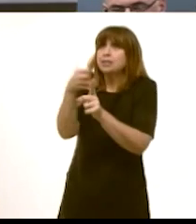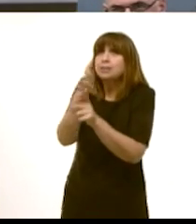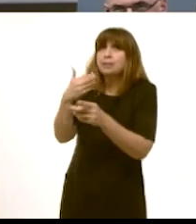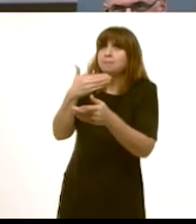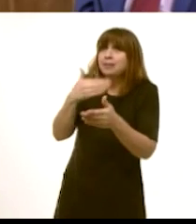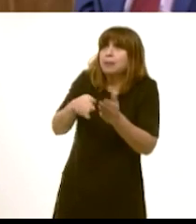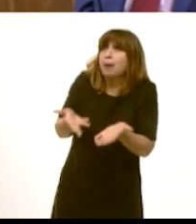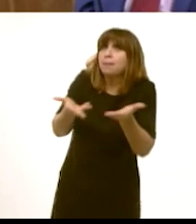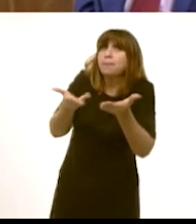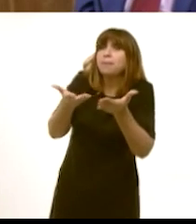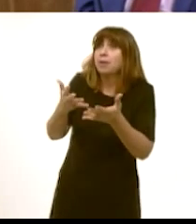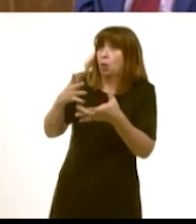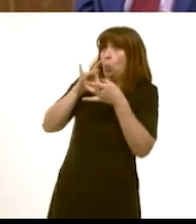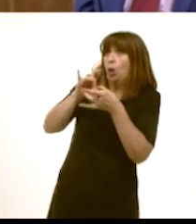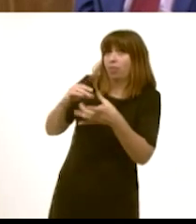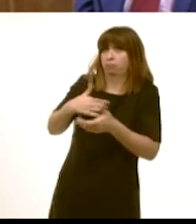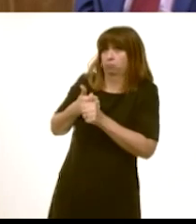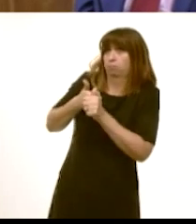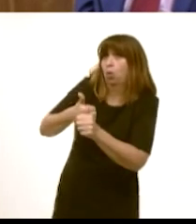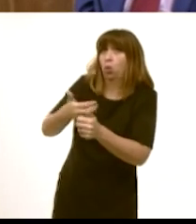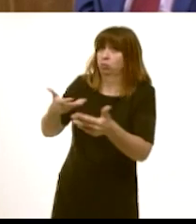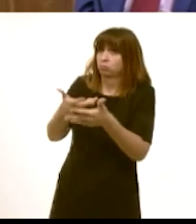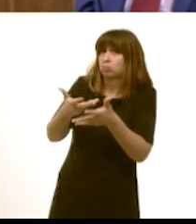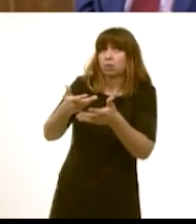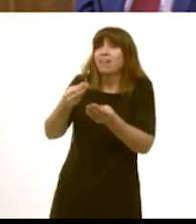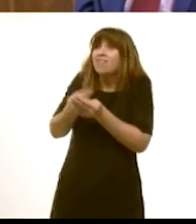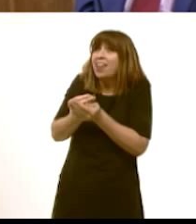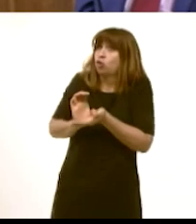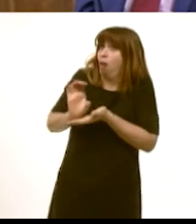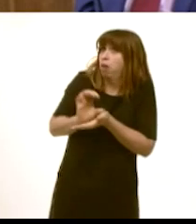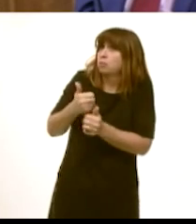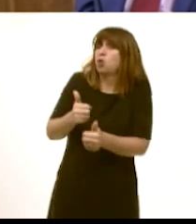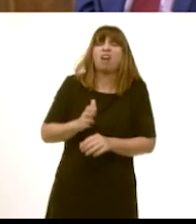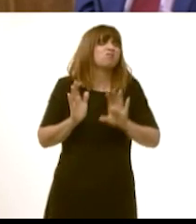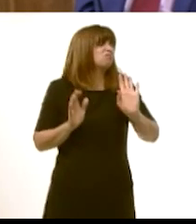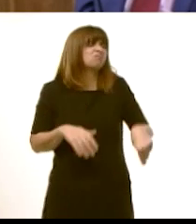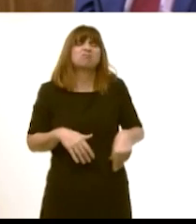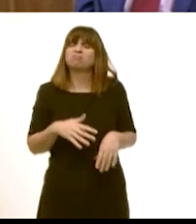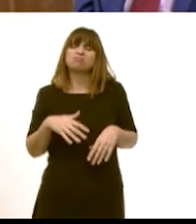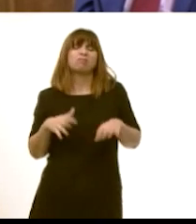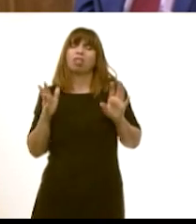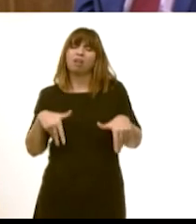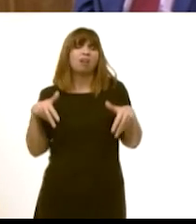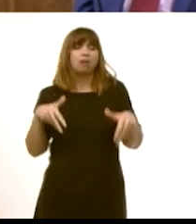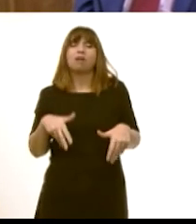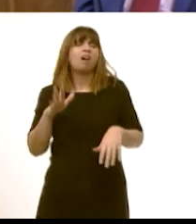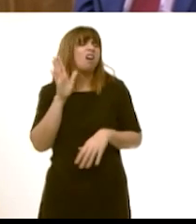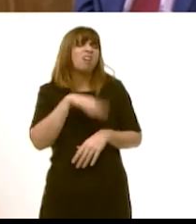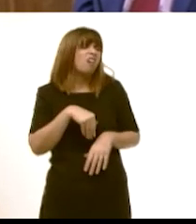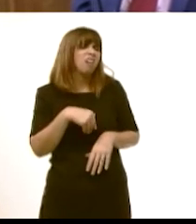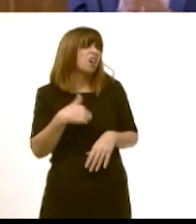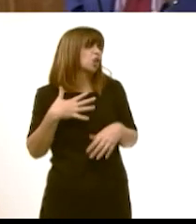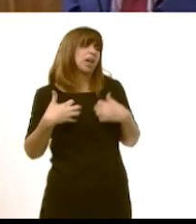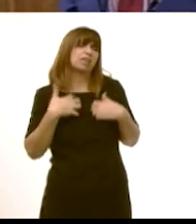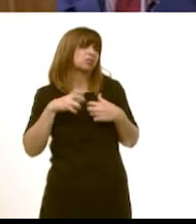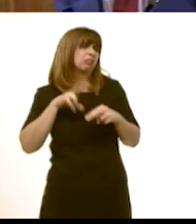the opportunity to work with us. We offered them financial packages. They were not interested in working with us. And in the end, they said, we're not